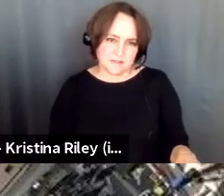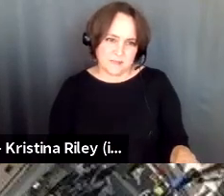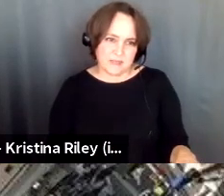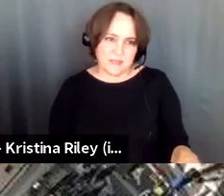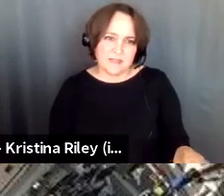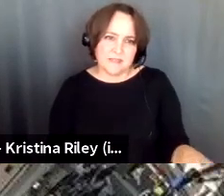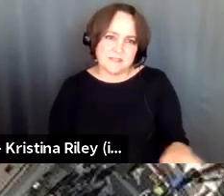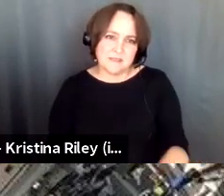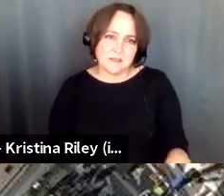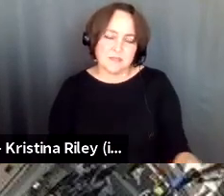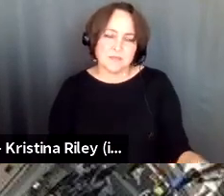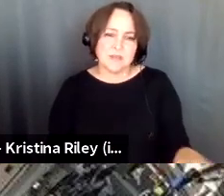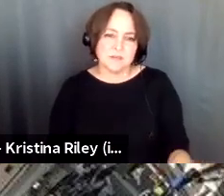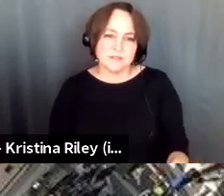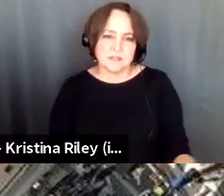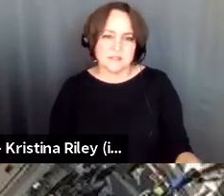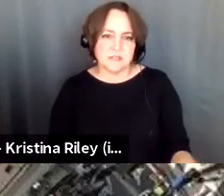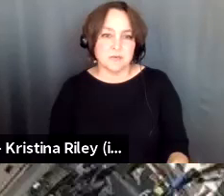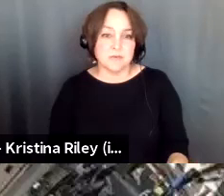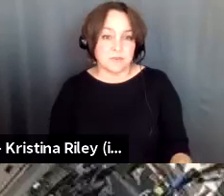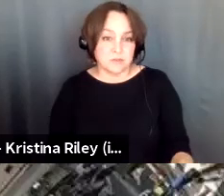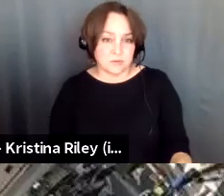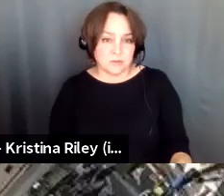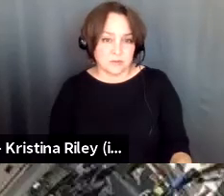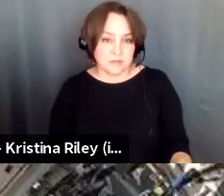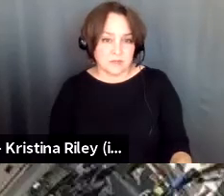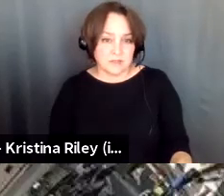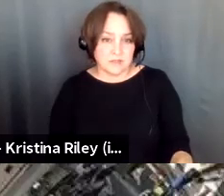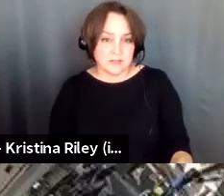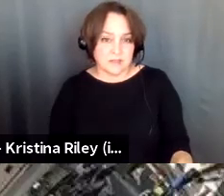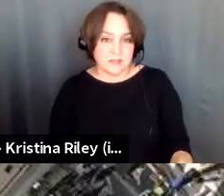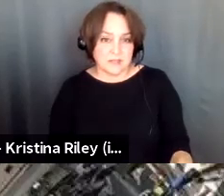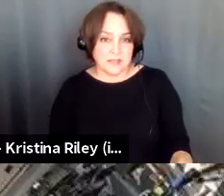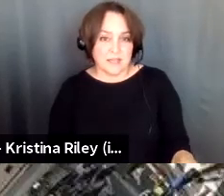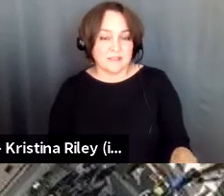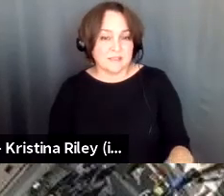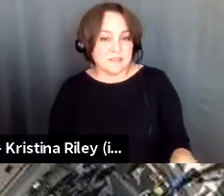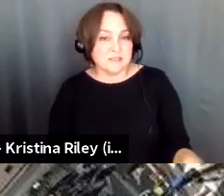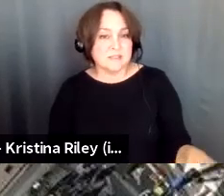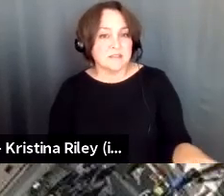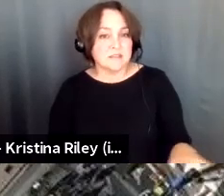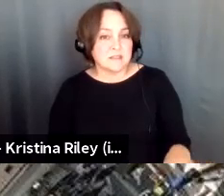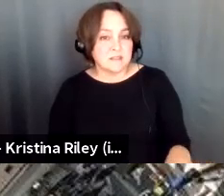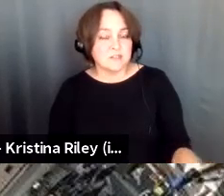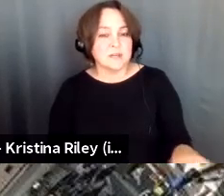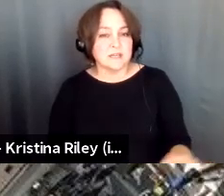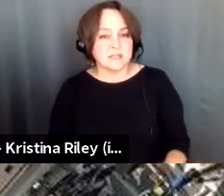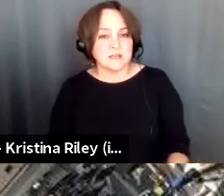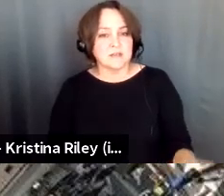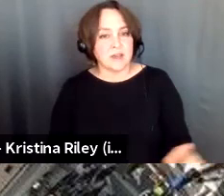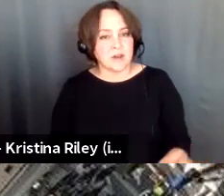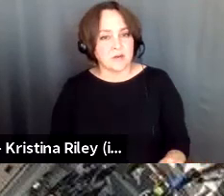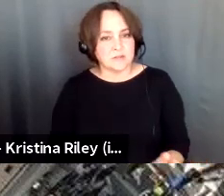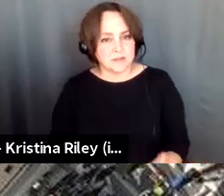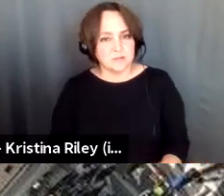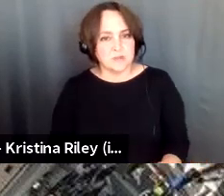it. This is a 360-degree view, and this gives you an idea